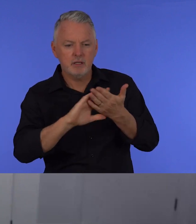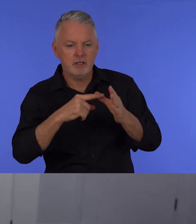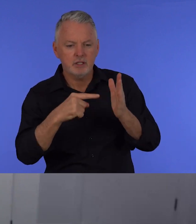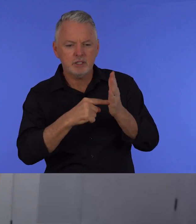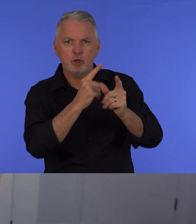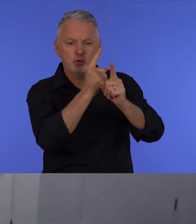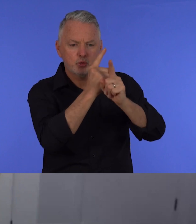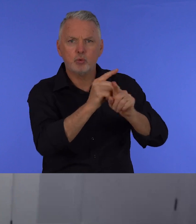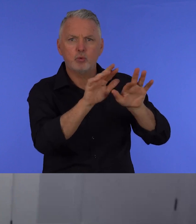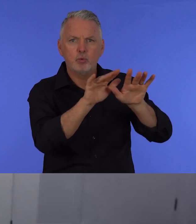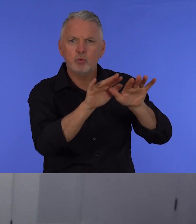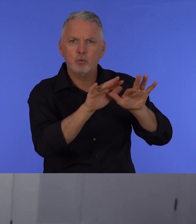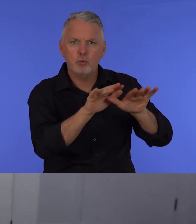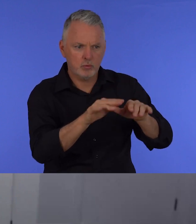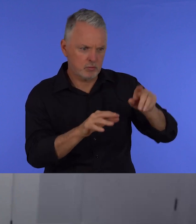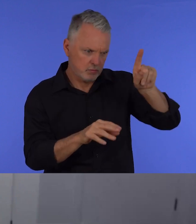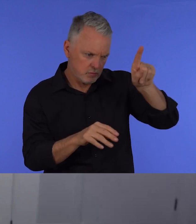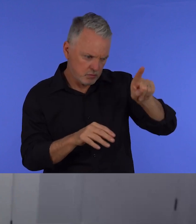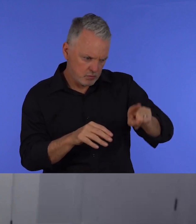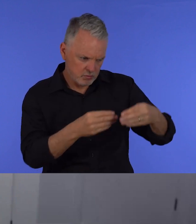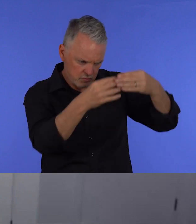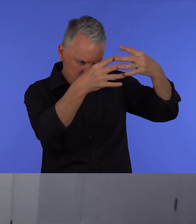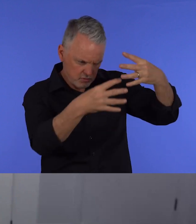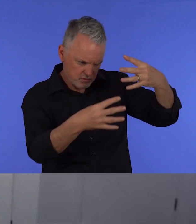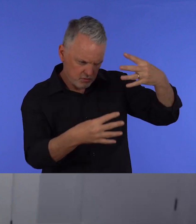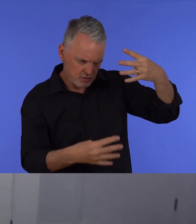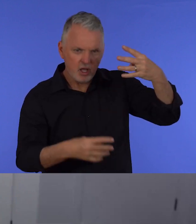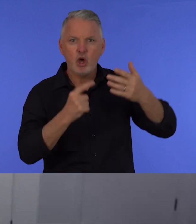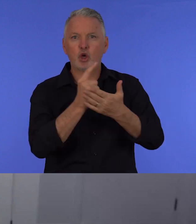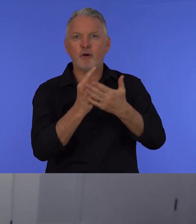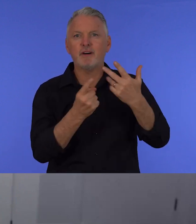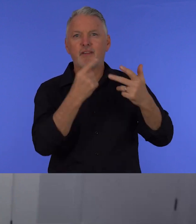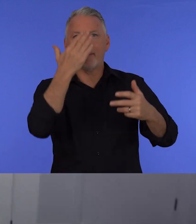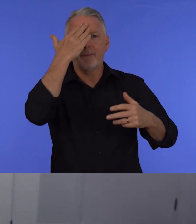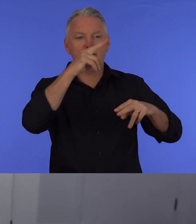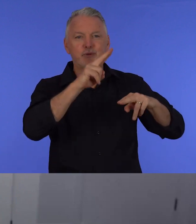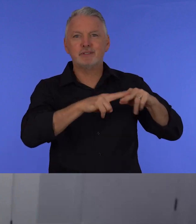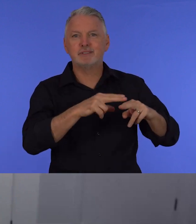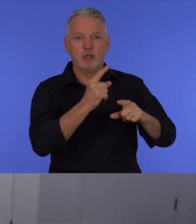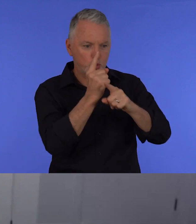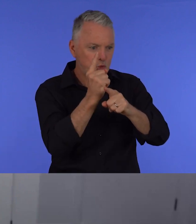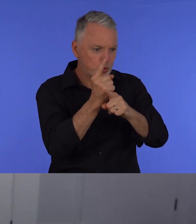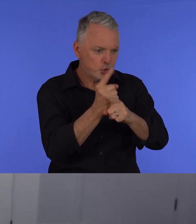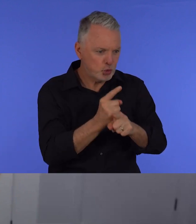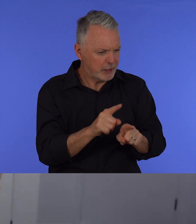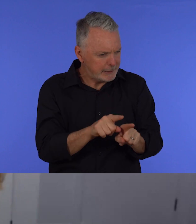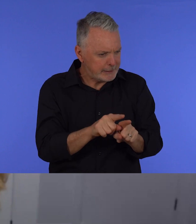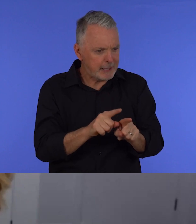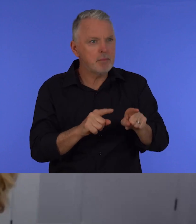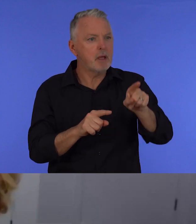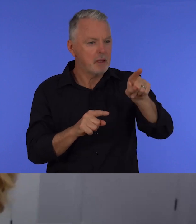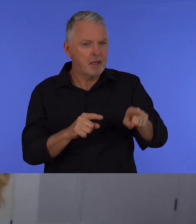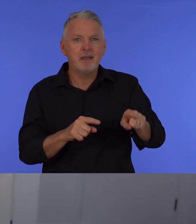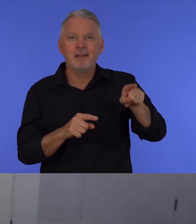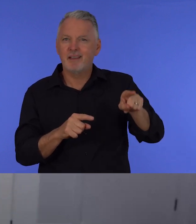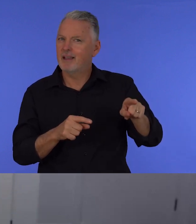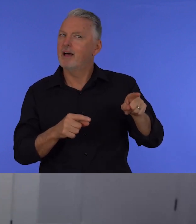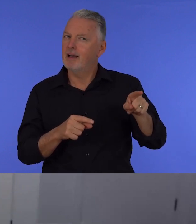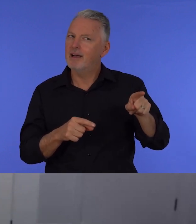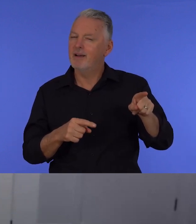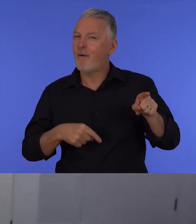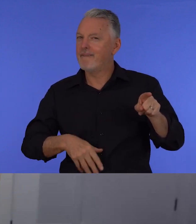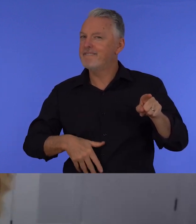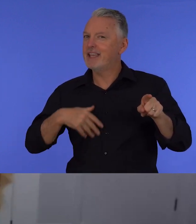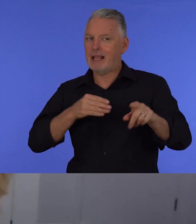I've been watching the chat, and I feel like there might be a few parents inquiring about Scouts after listening to Tracey talk about Joey's and Ainsley talk